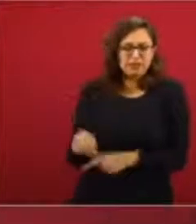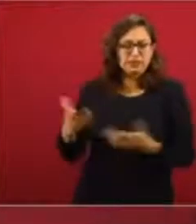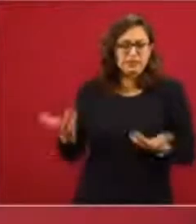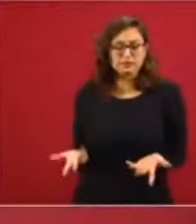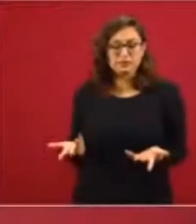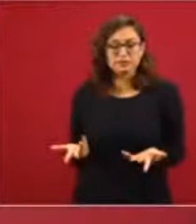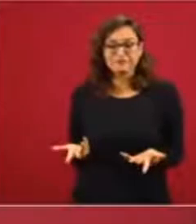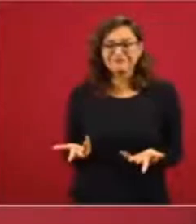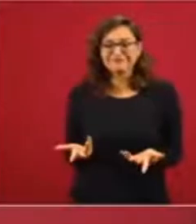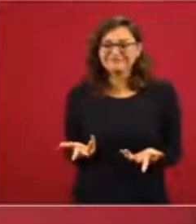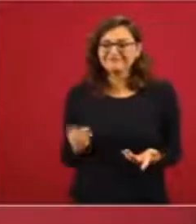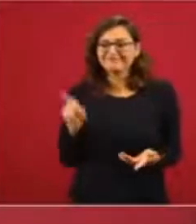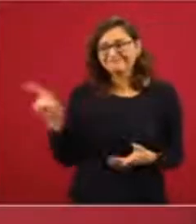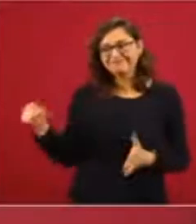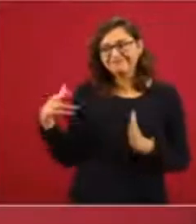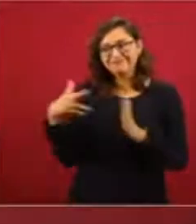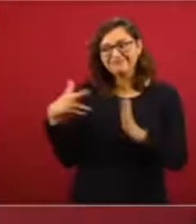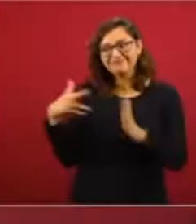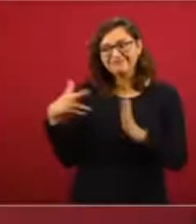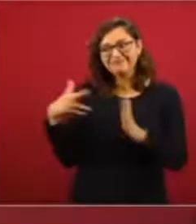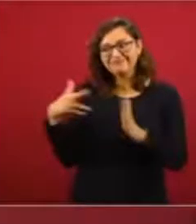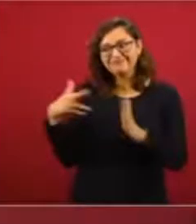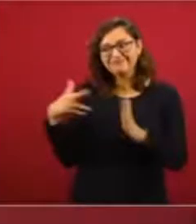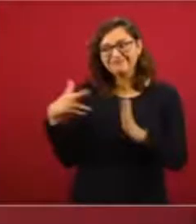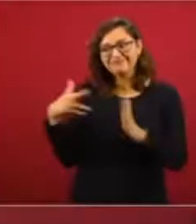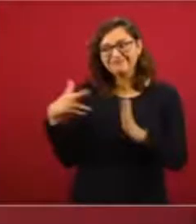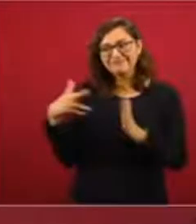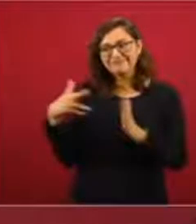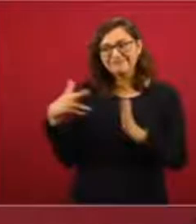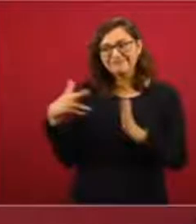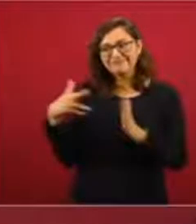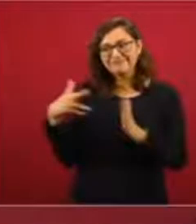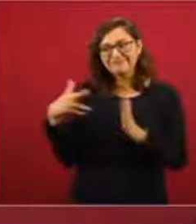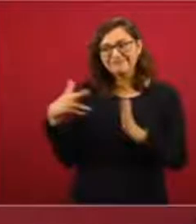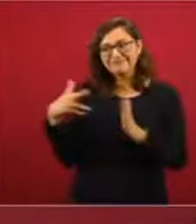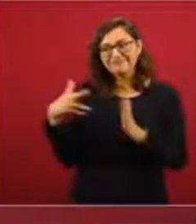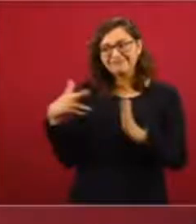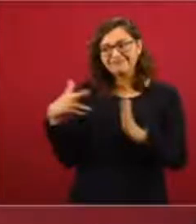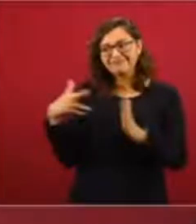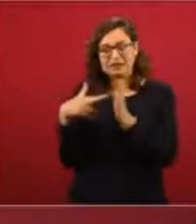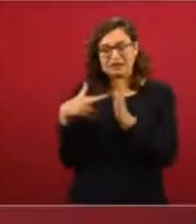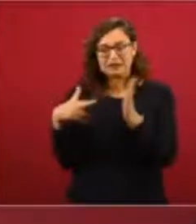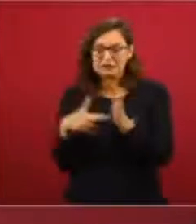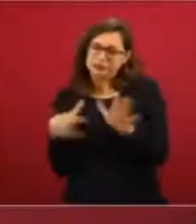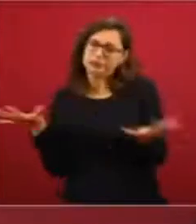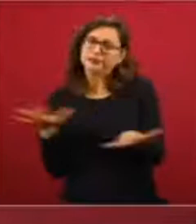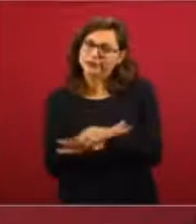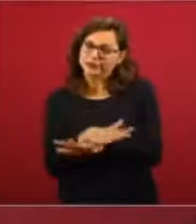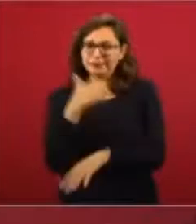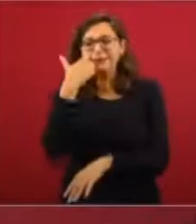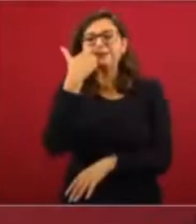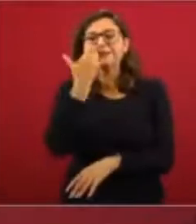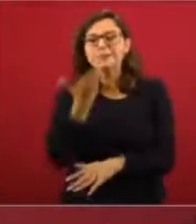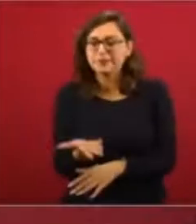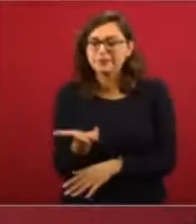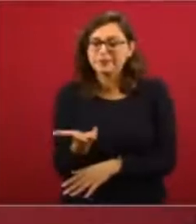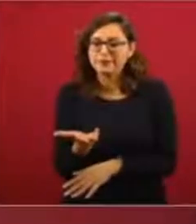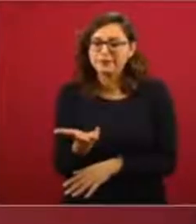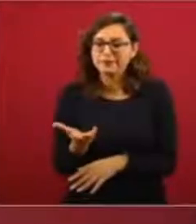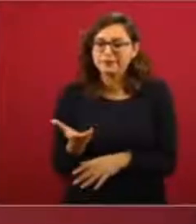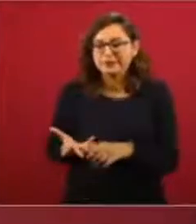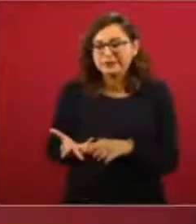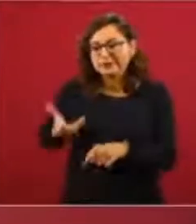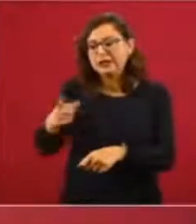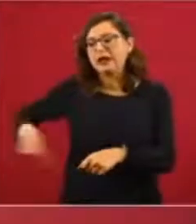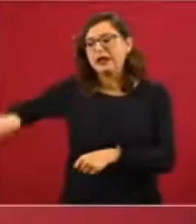Pues se quería modificar el reglamento. Well, they were trying to modify the regulation. Y como se tiene